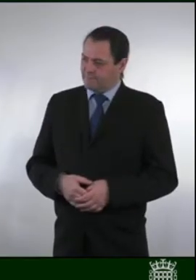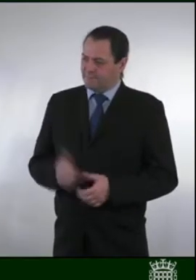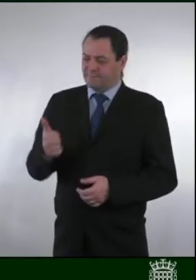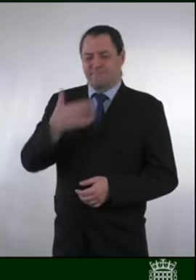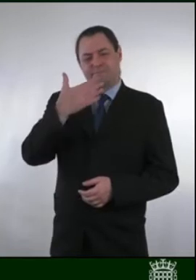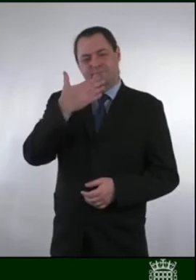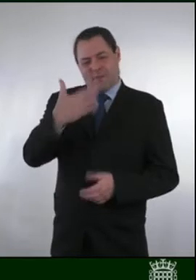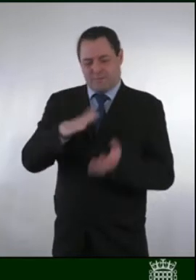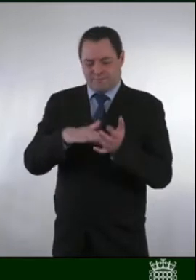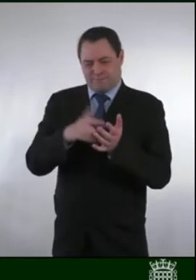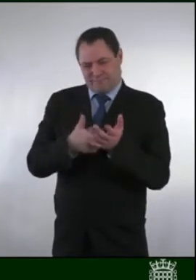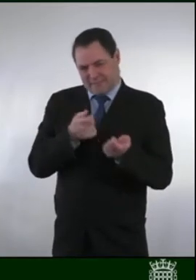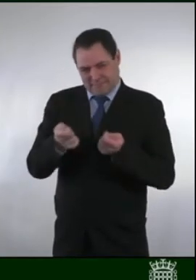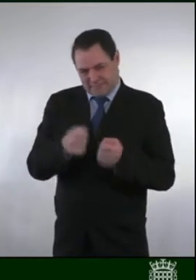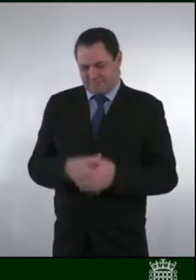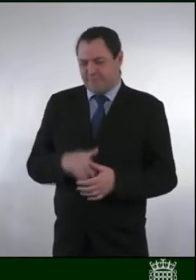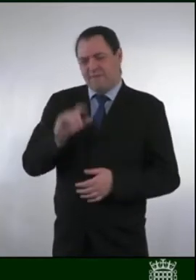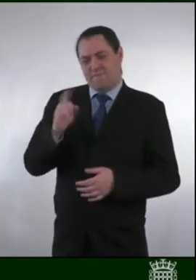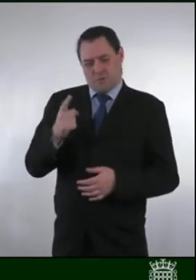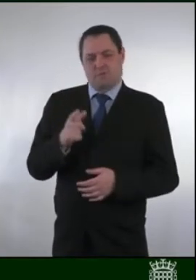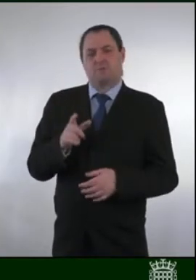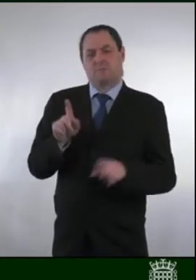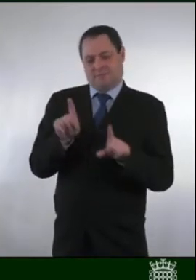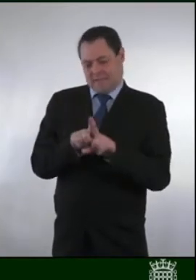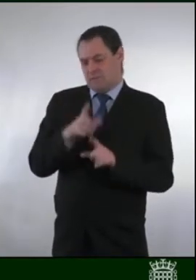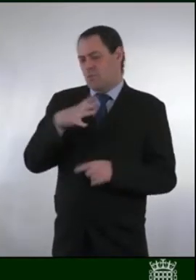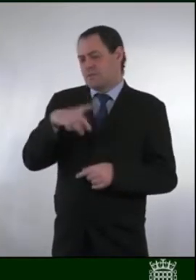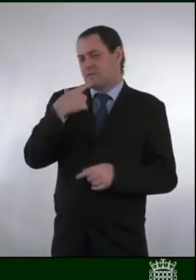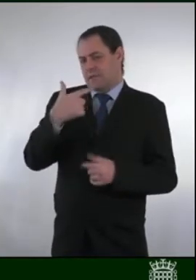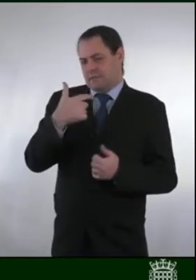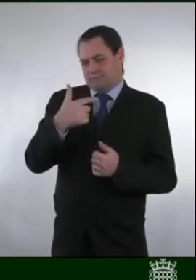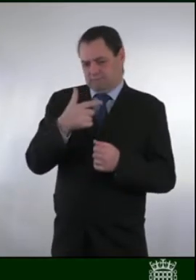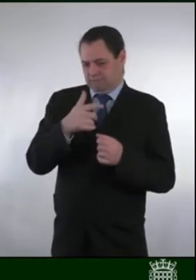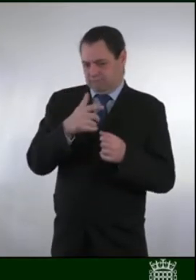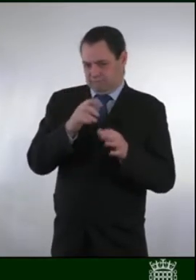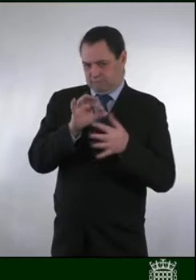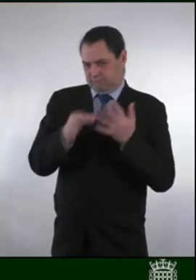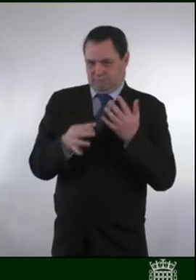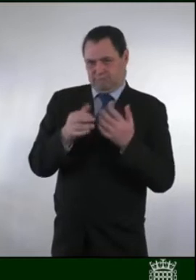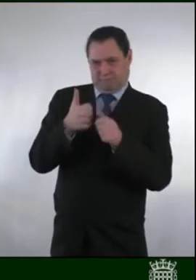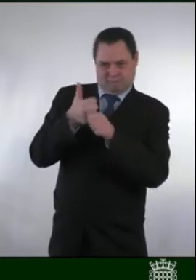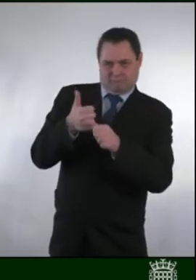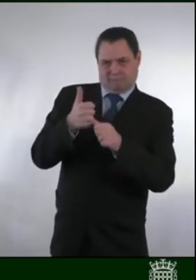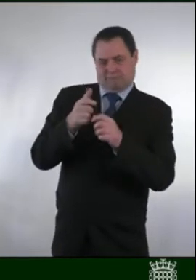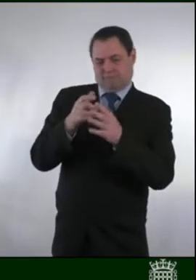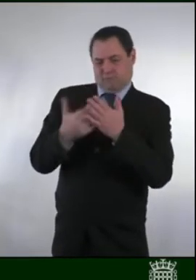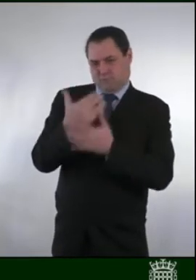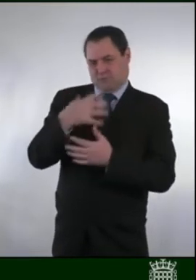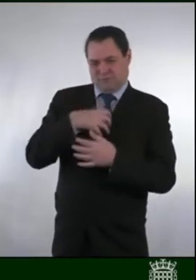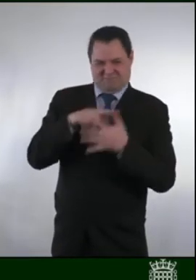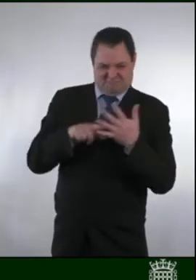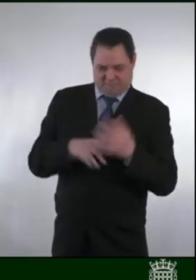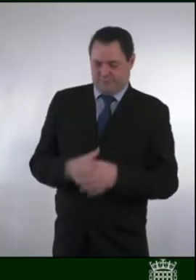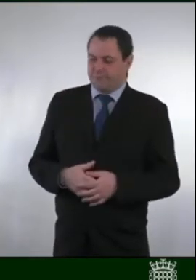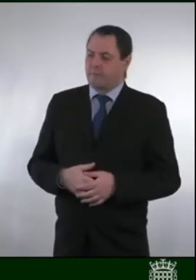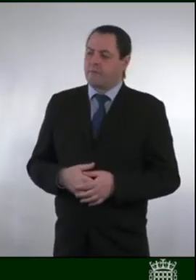Thank you, Mr. Speaker, and may I start by fully associating myself with all of the Prime Minister's opening comments. Mr. Speaker, will the Prime Minister